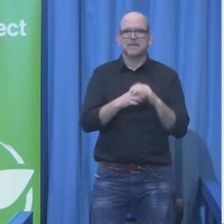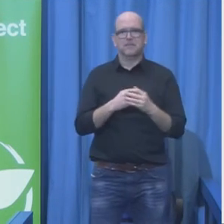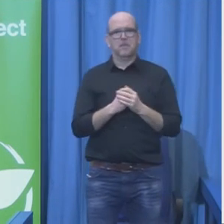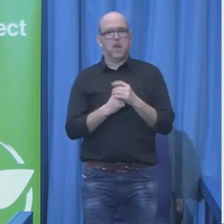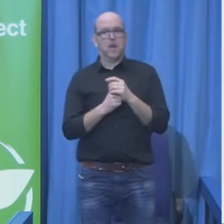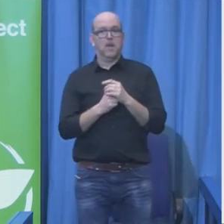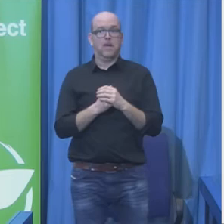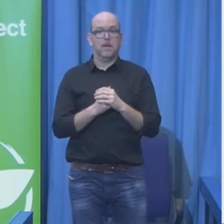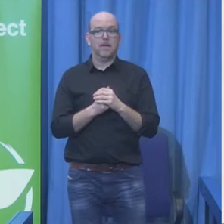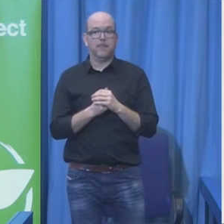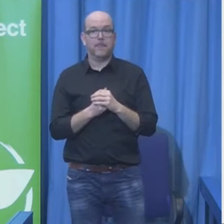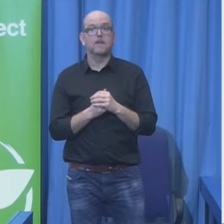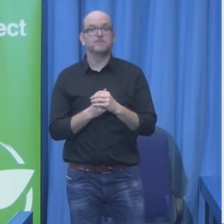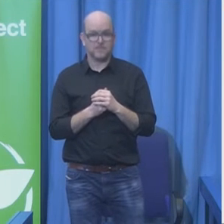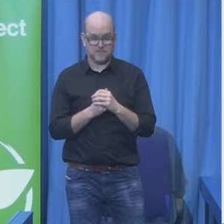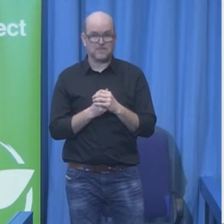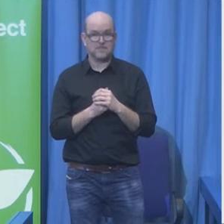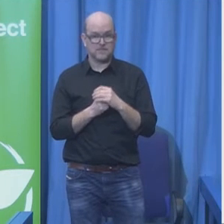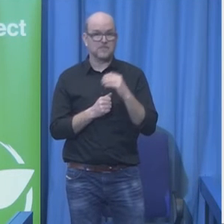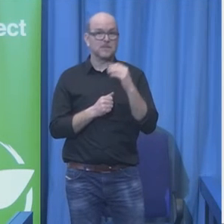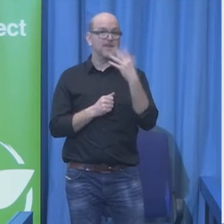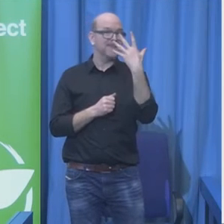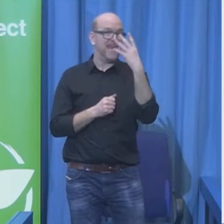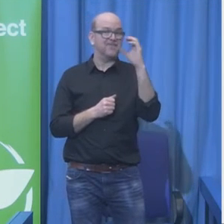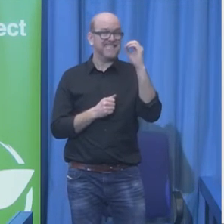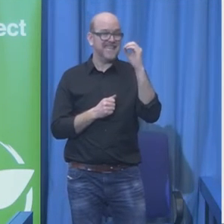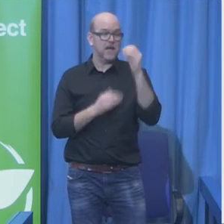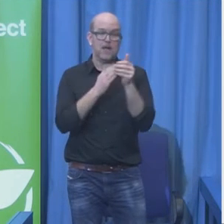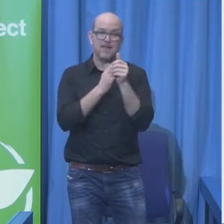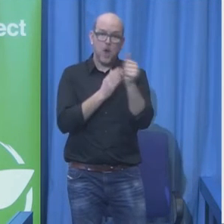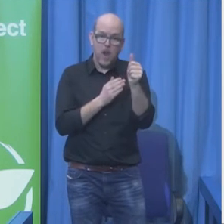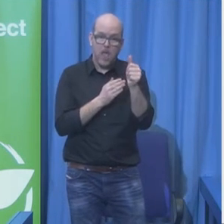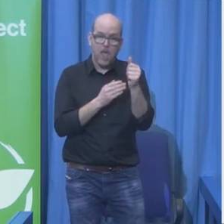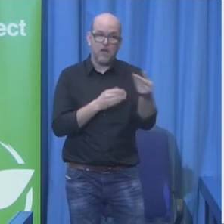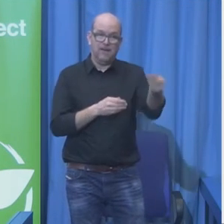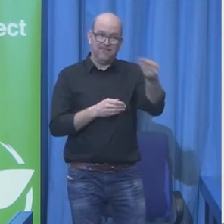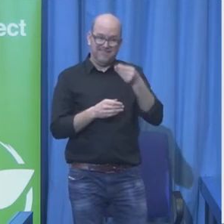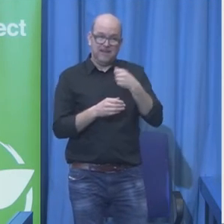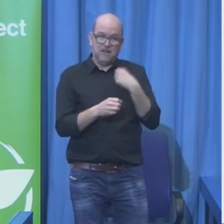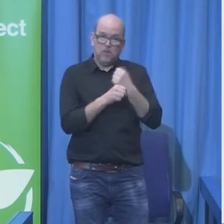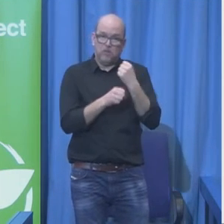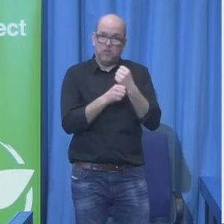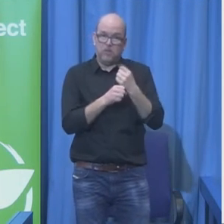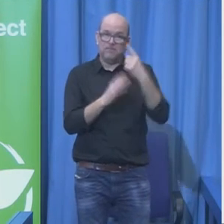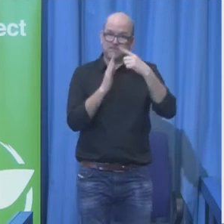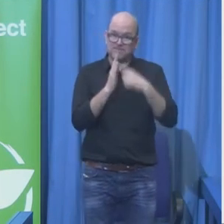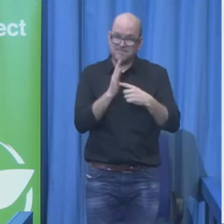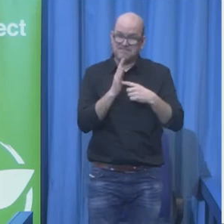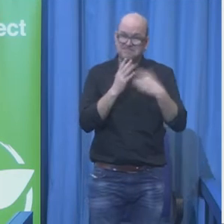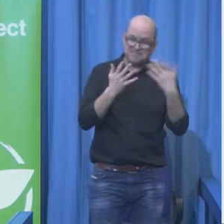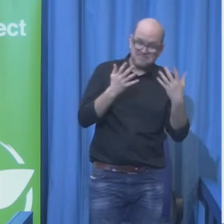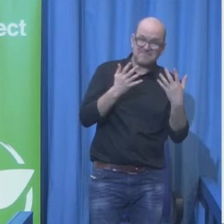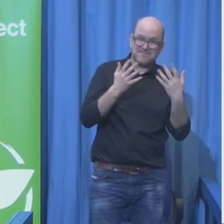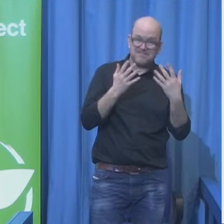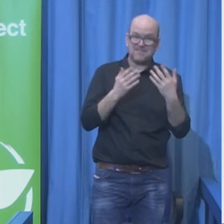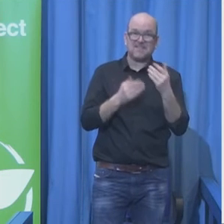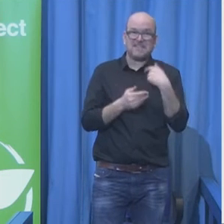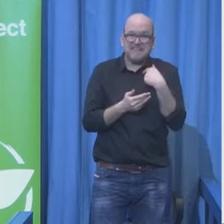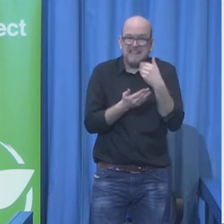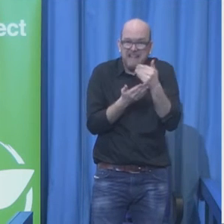consultant accessibility at Prime Minister office. As a blind person, in a country like Bangladesh, it is an